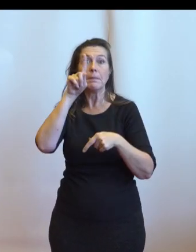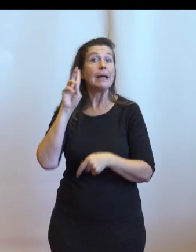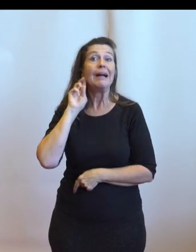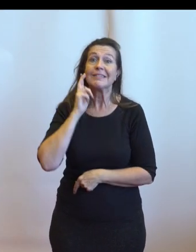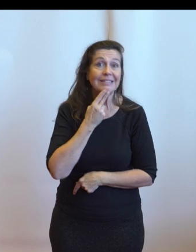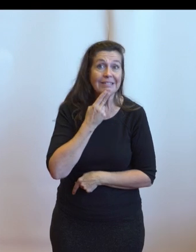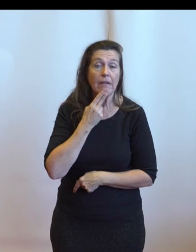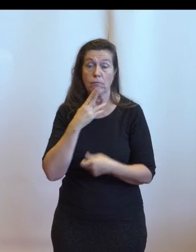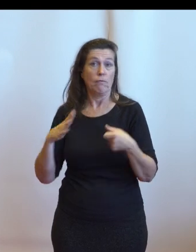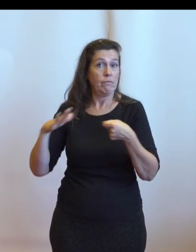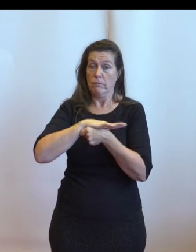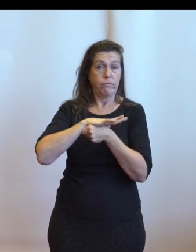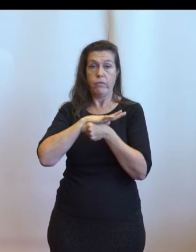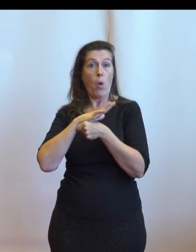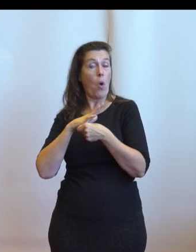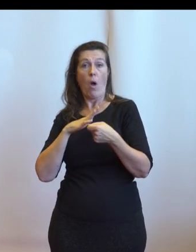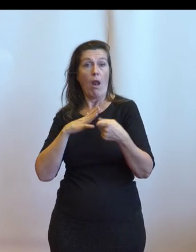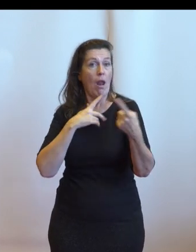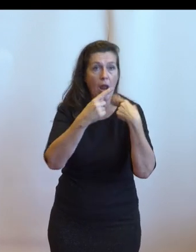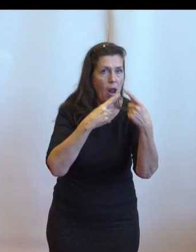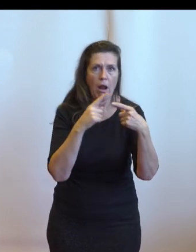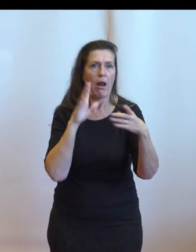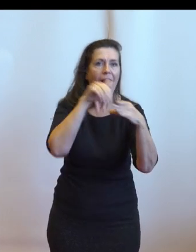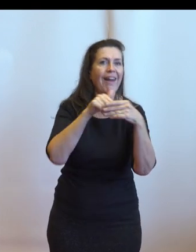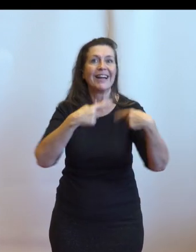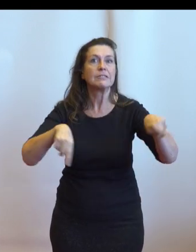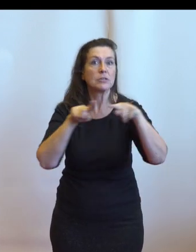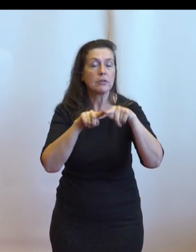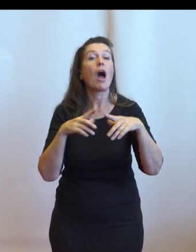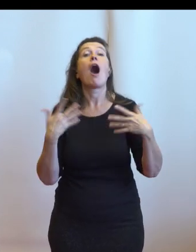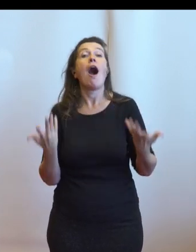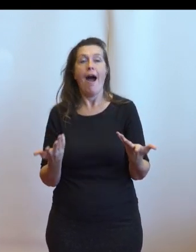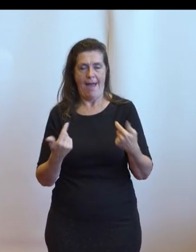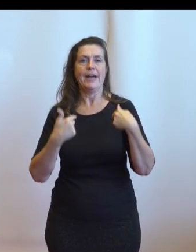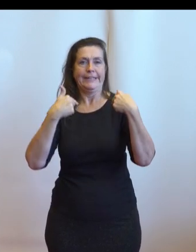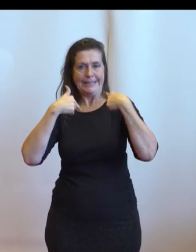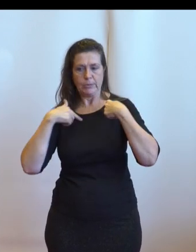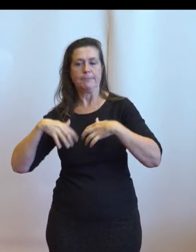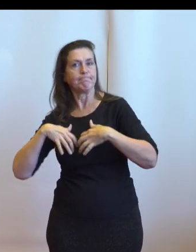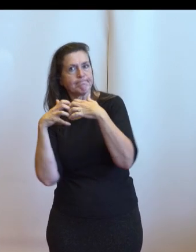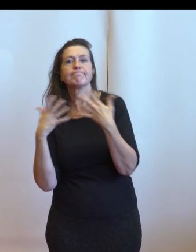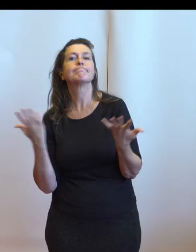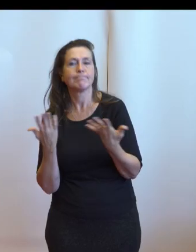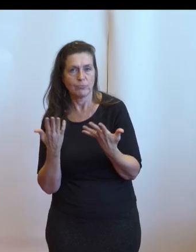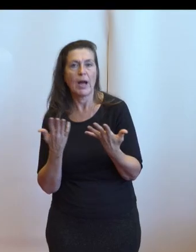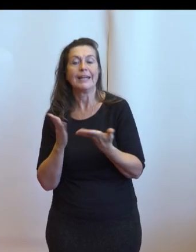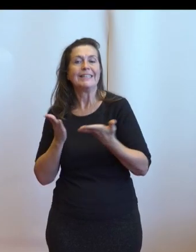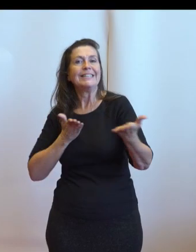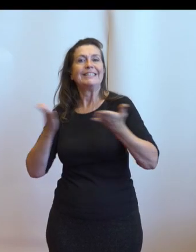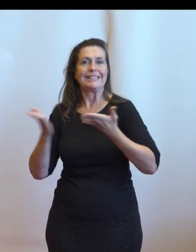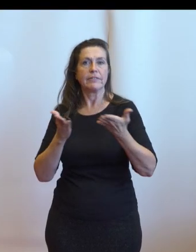really fully contribute to the conversation. So in that situation, so we have built, again, using the services